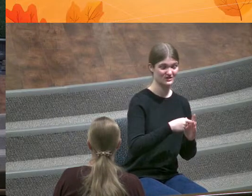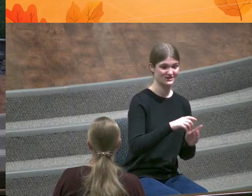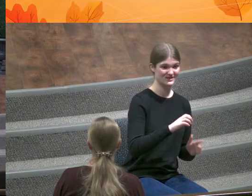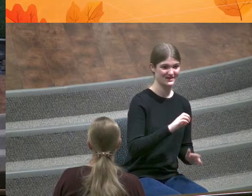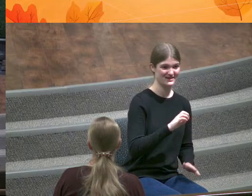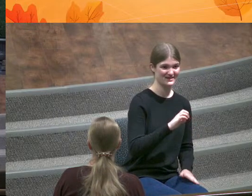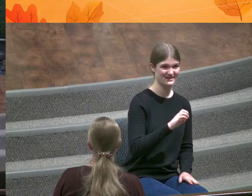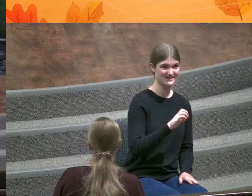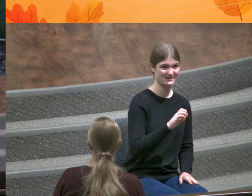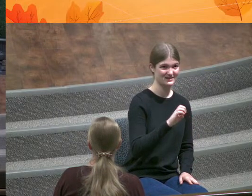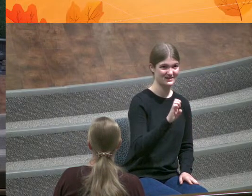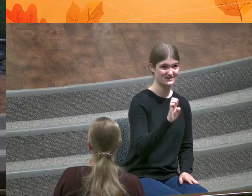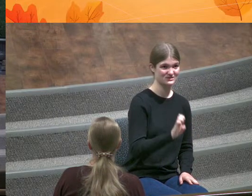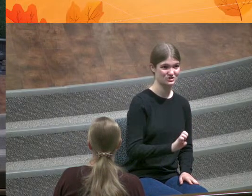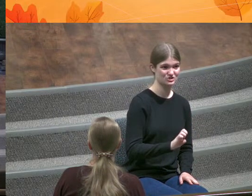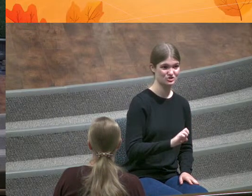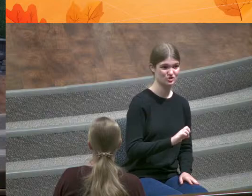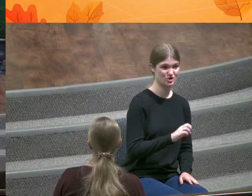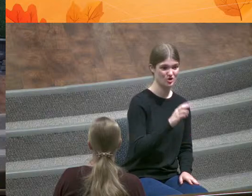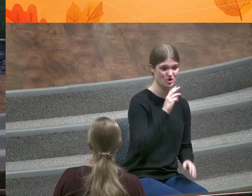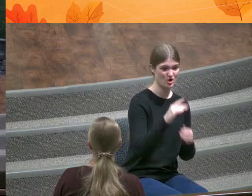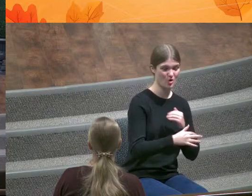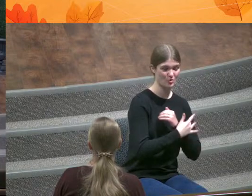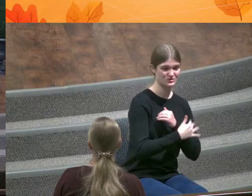down to Florida.